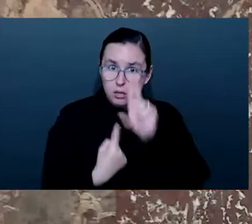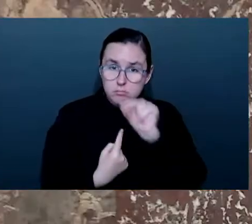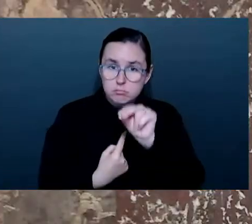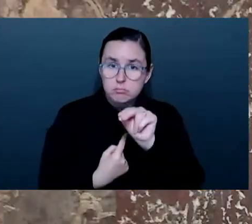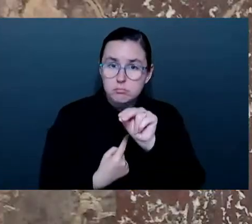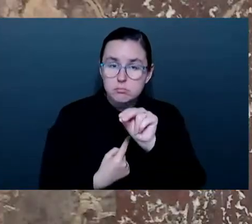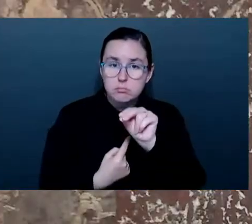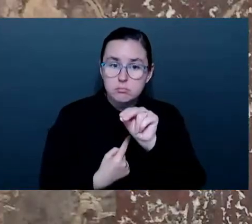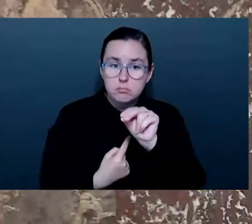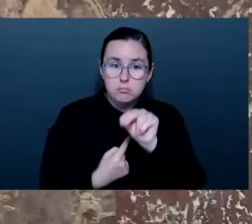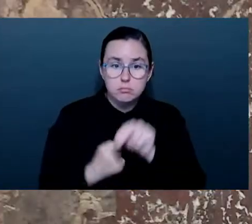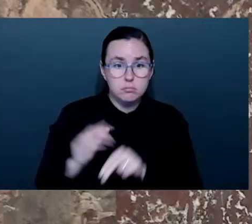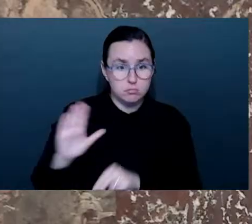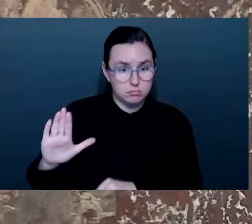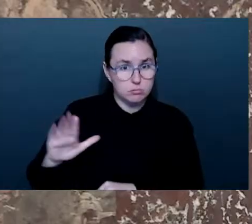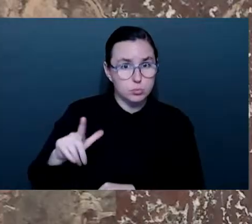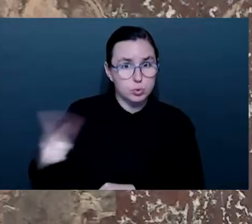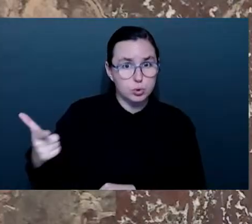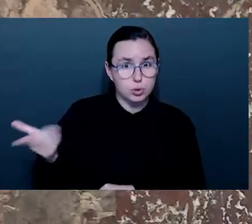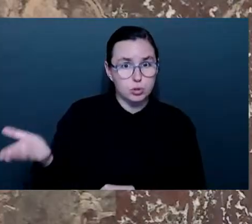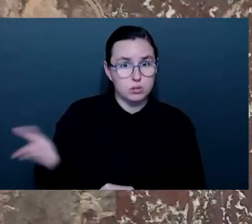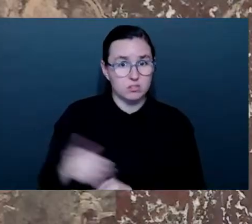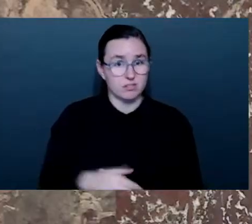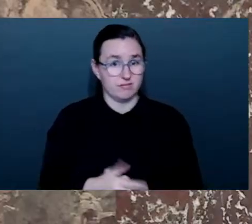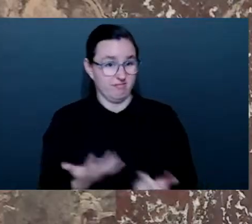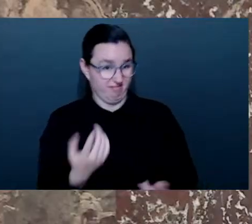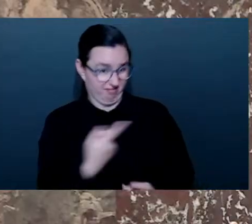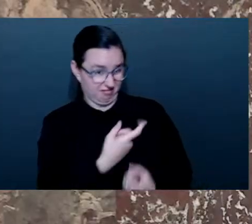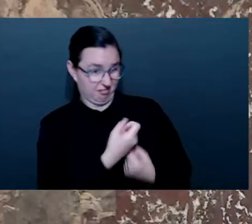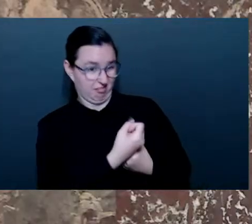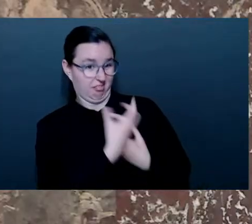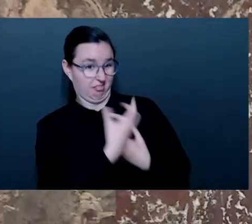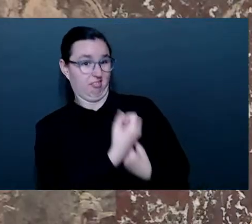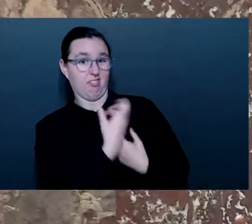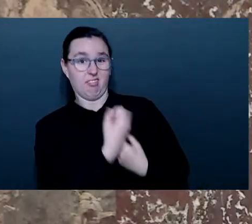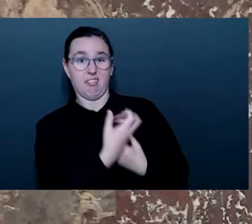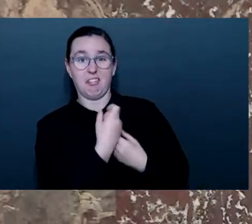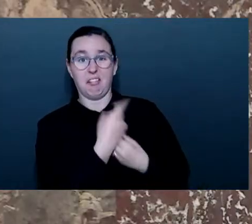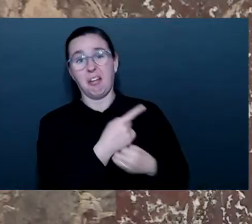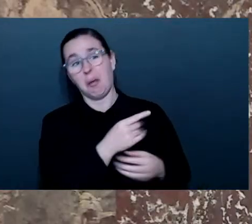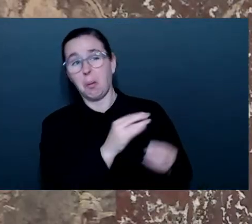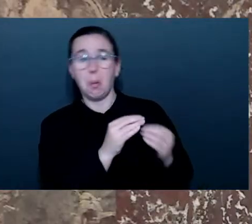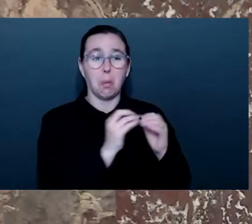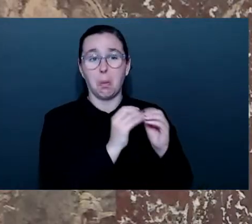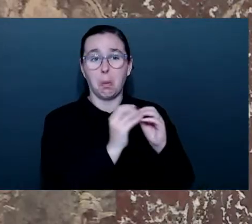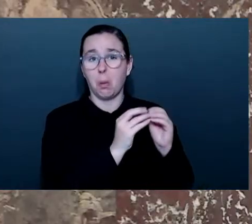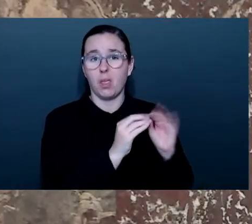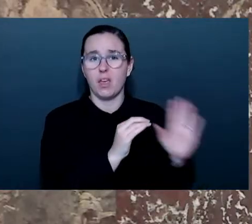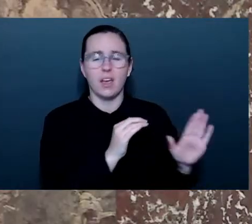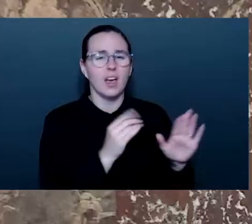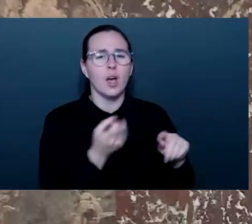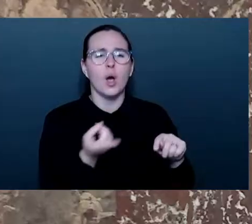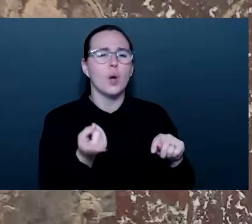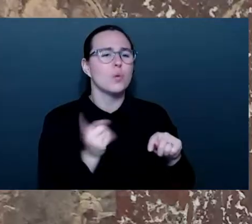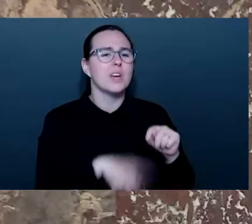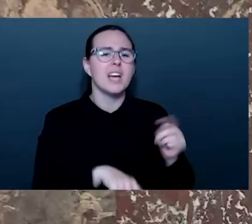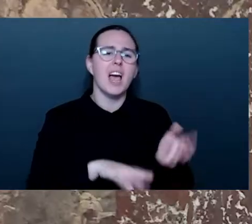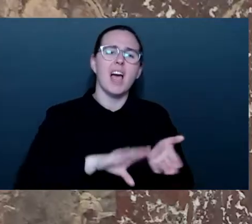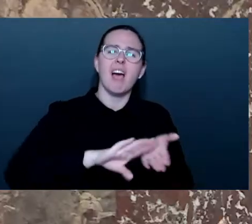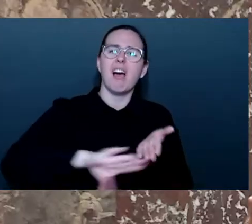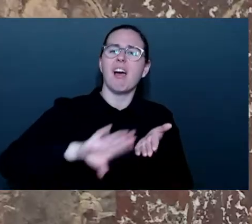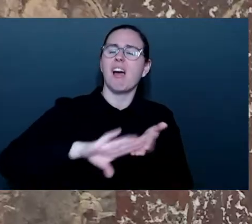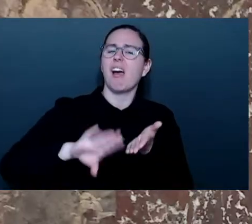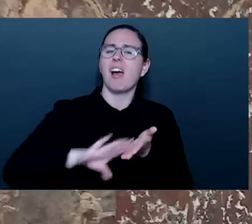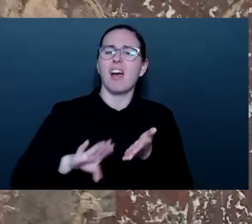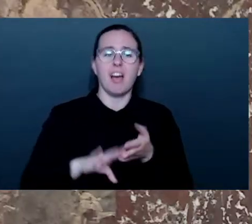at me, defending the indefensible. You cannot stand up in this place and say you stand for safety and community. Members.